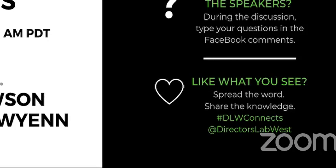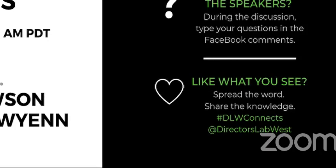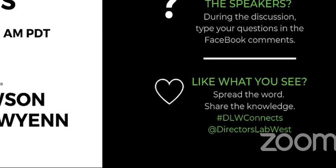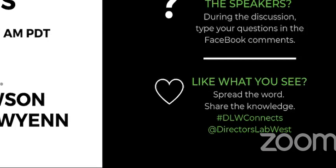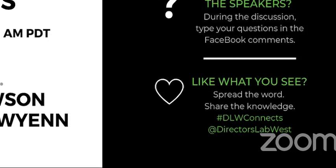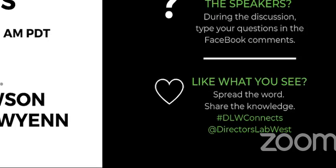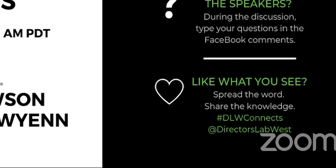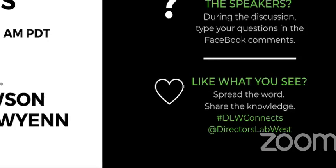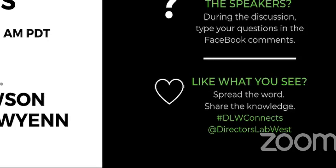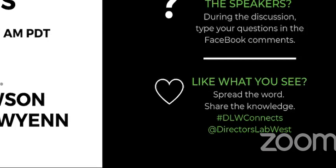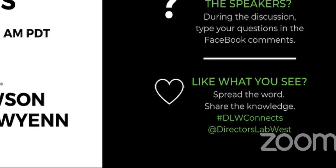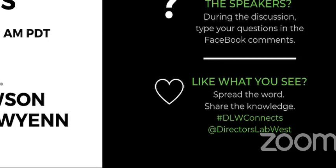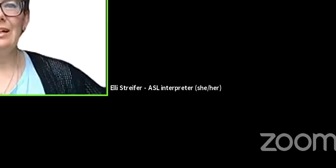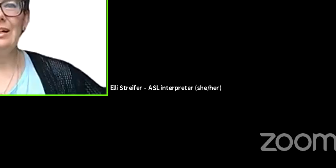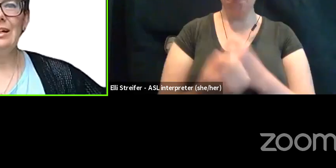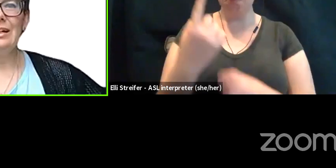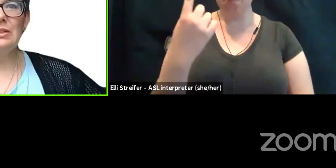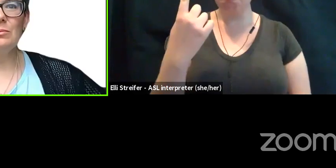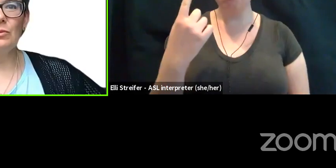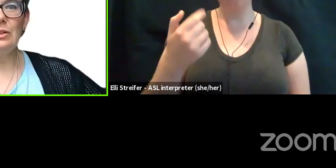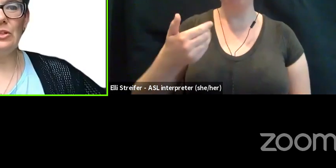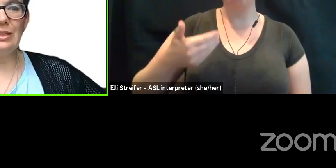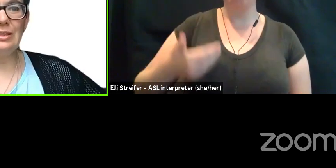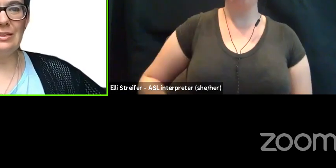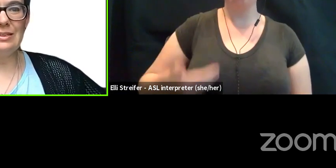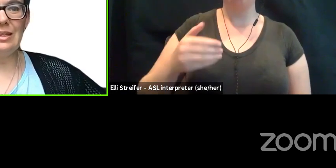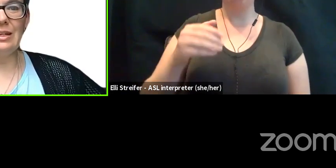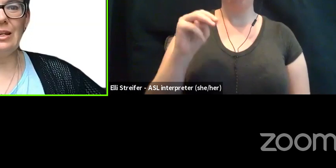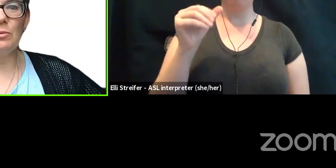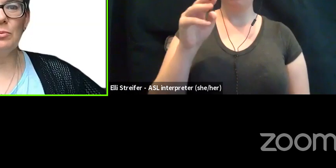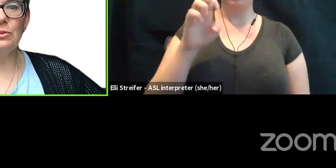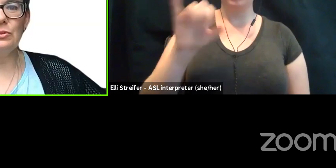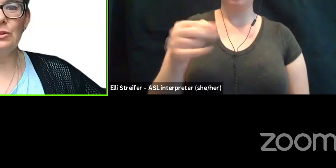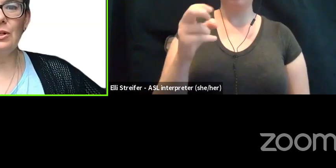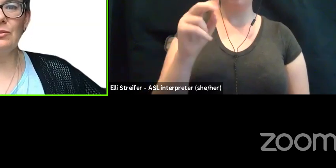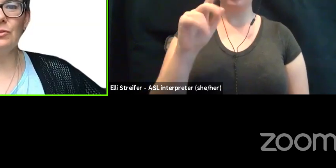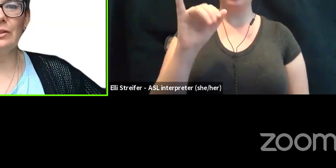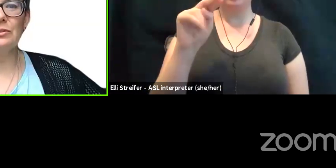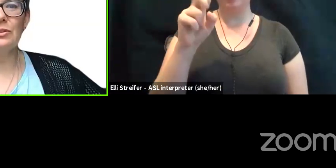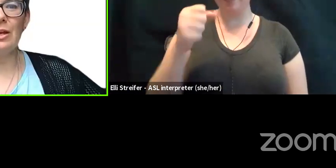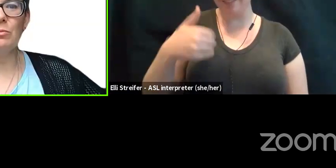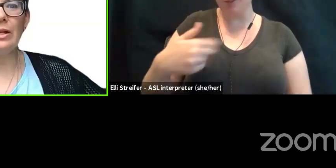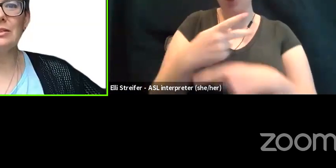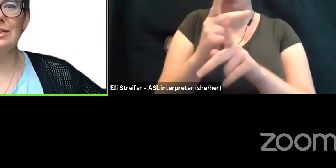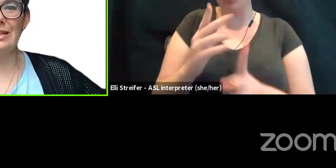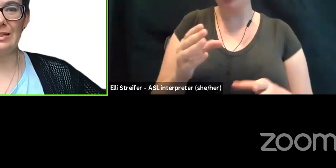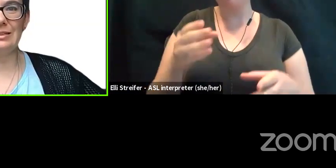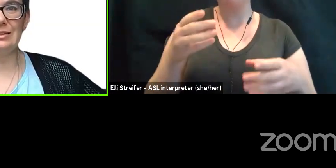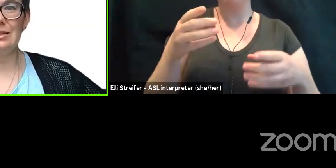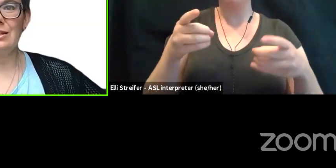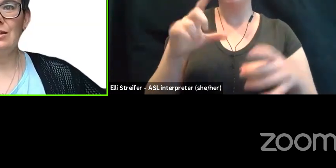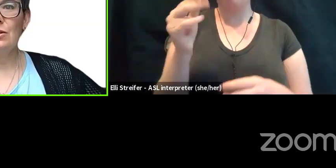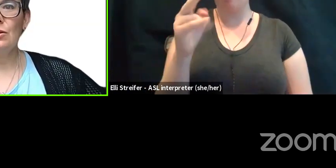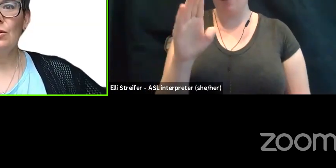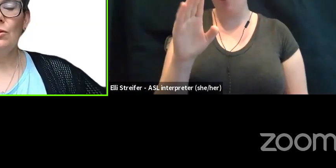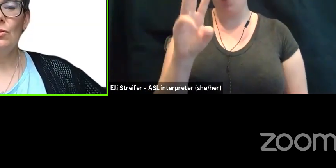Hello, everyone. I am Sarah Reed Jenkins, and I am a producer of Directors Lab West